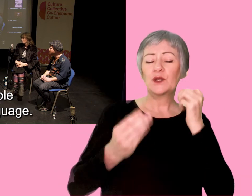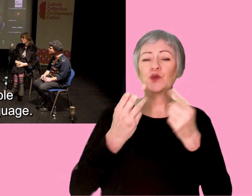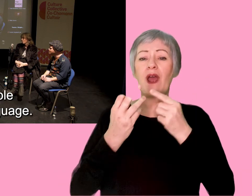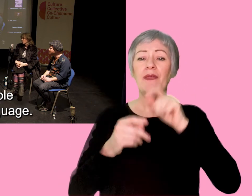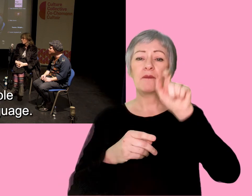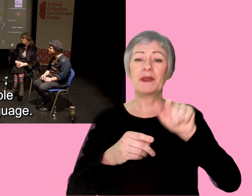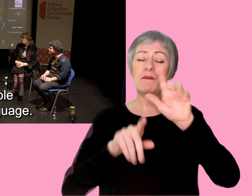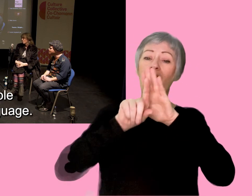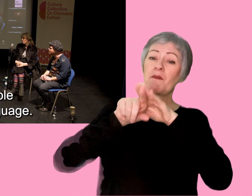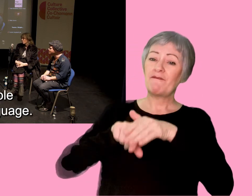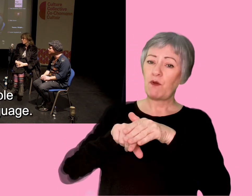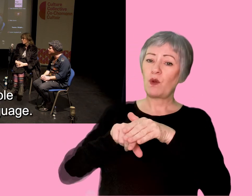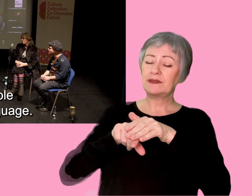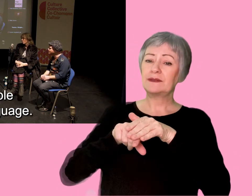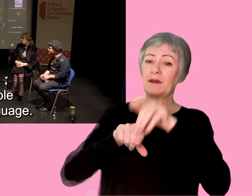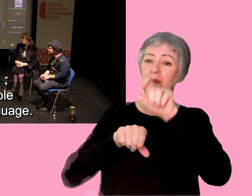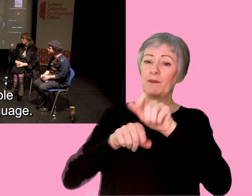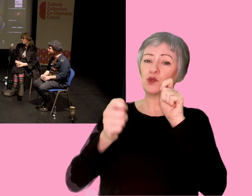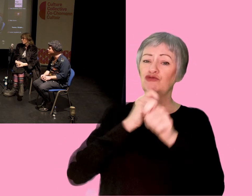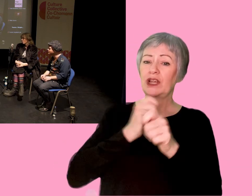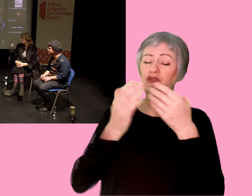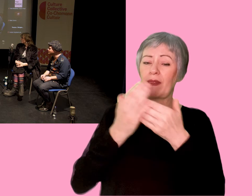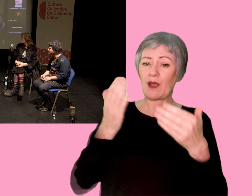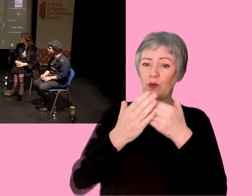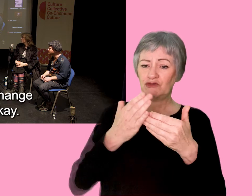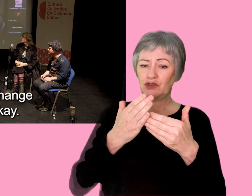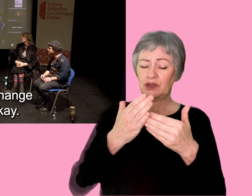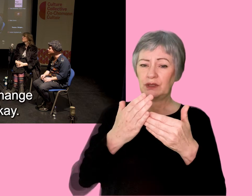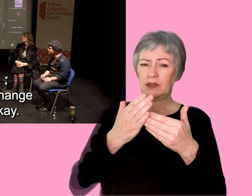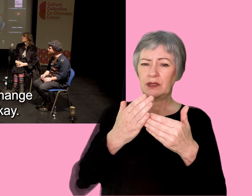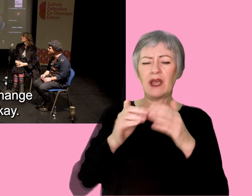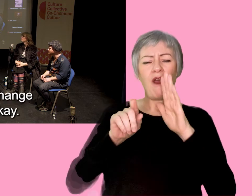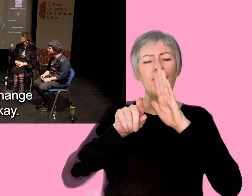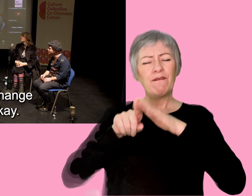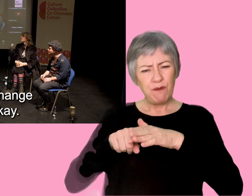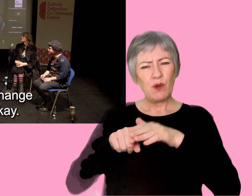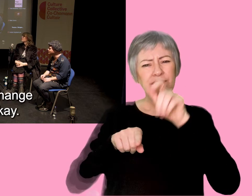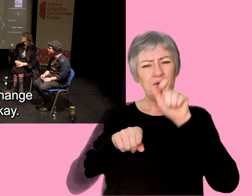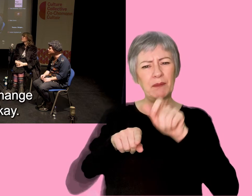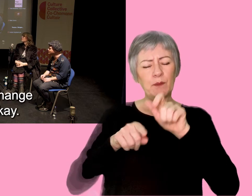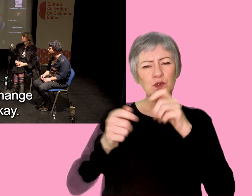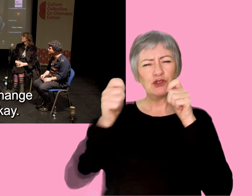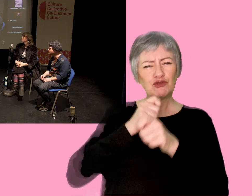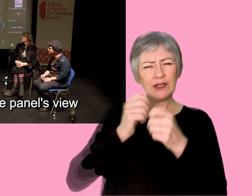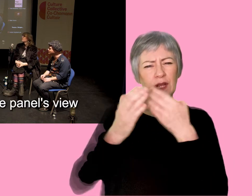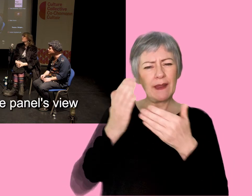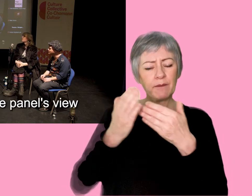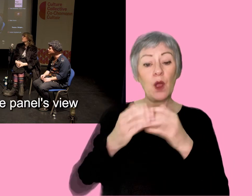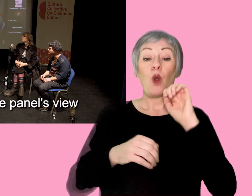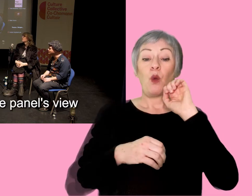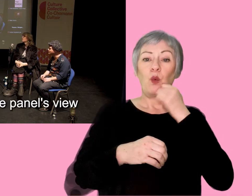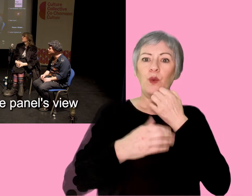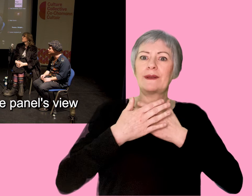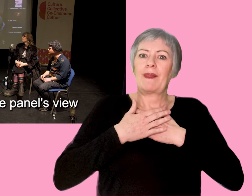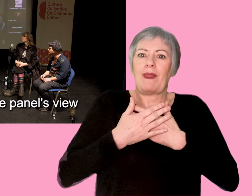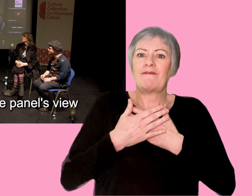and forcing people to change their language. So, forcing people to change their language. Okay. Would super love